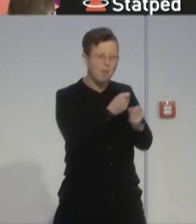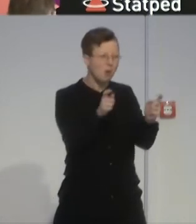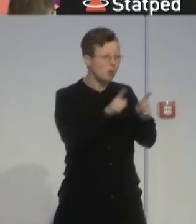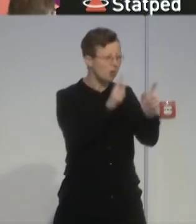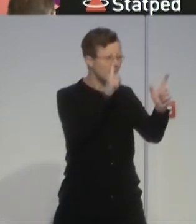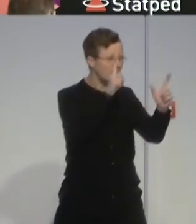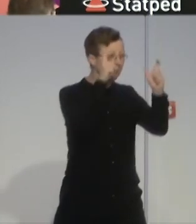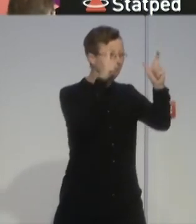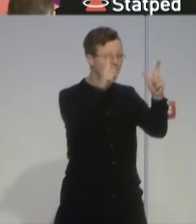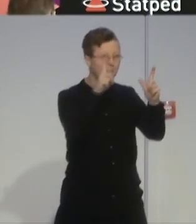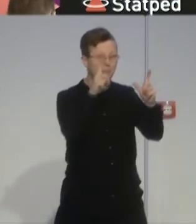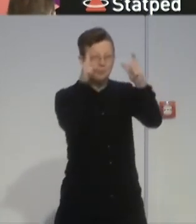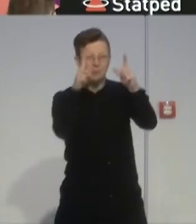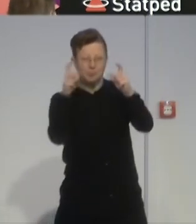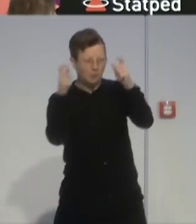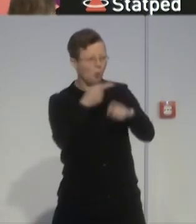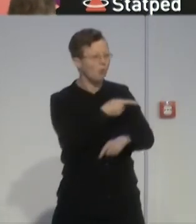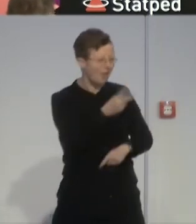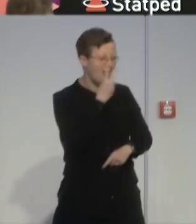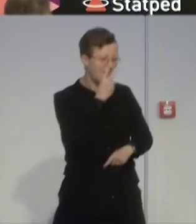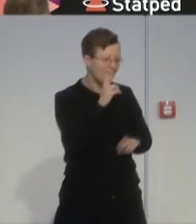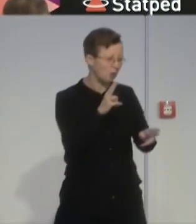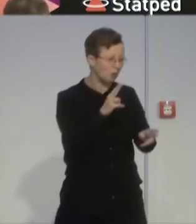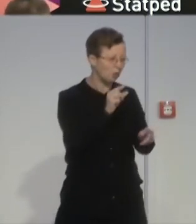sure you others have seen that too.